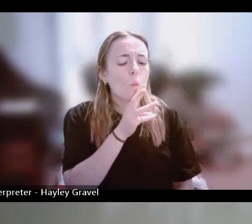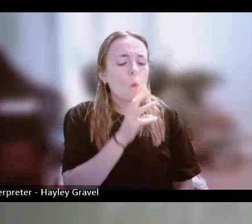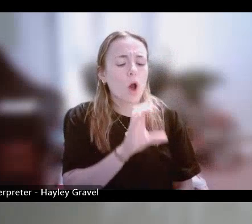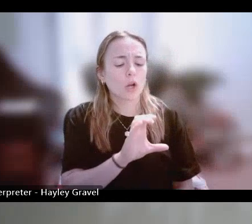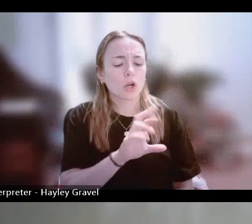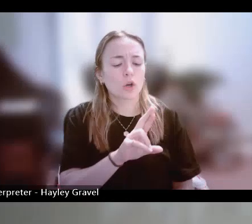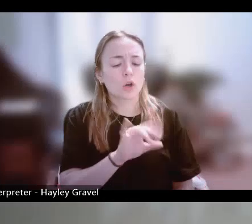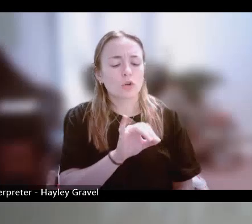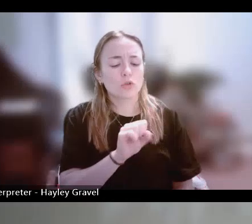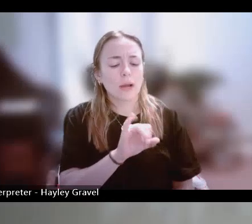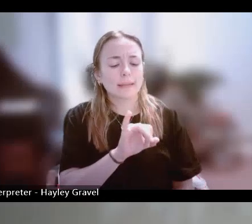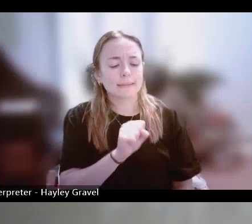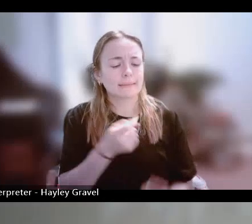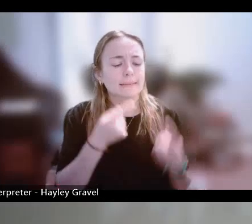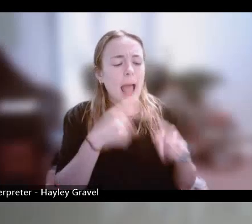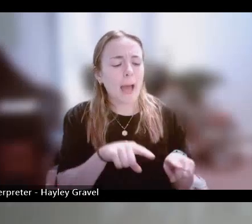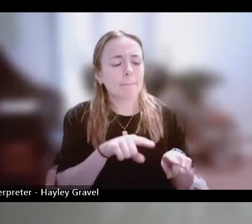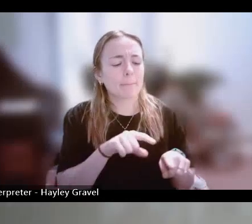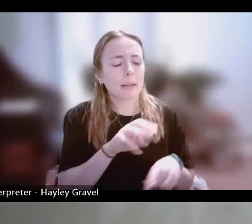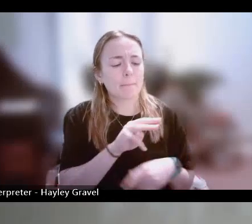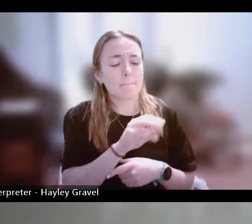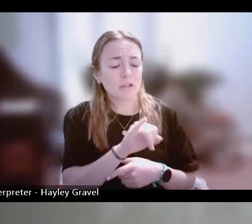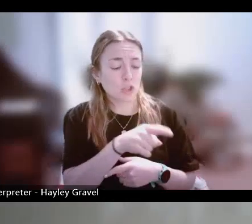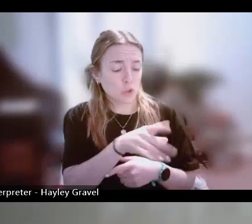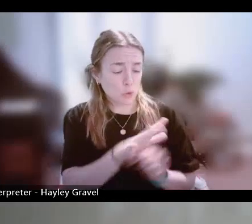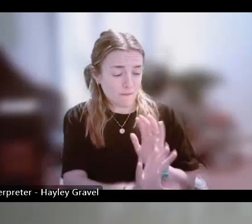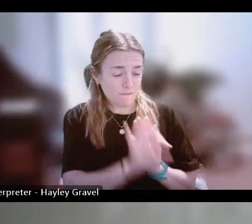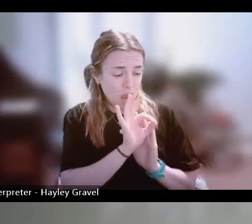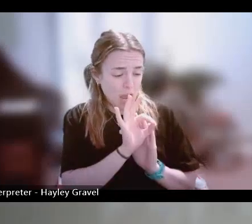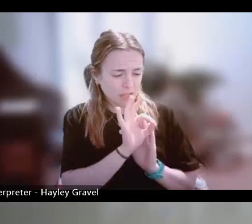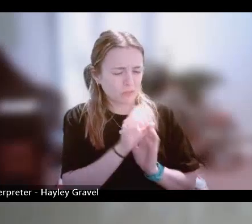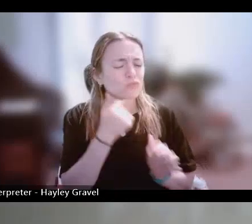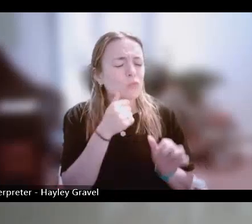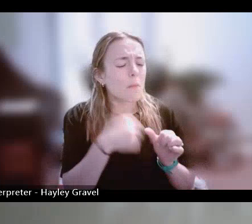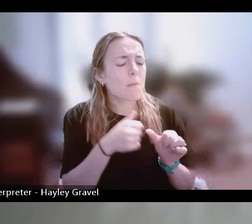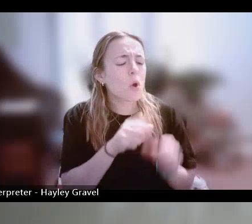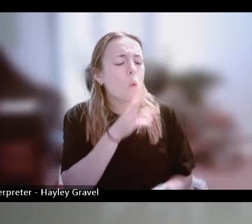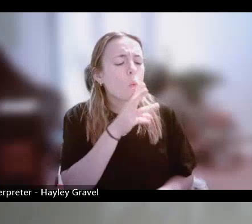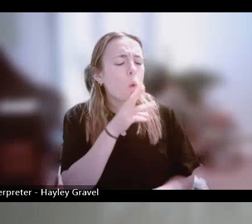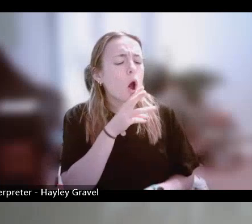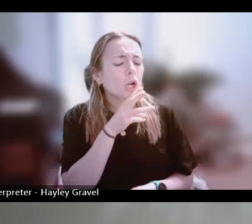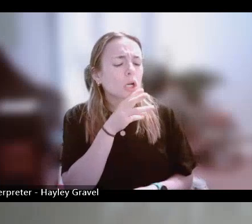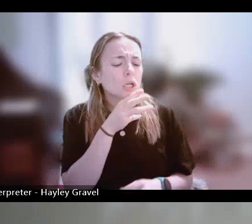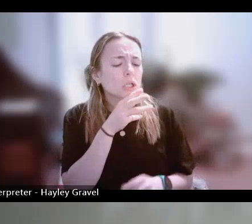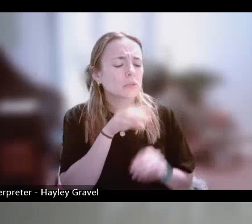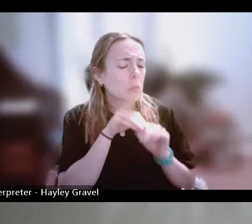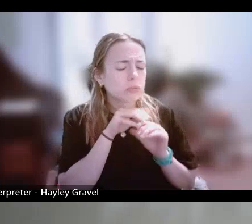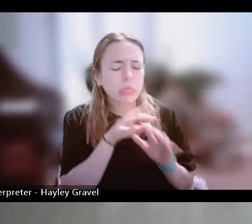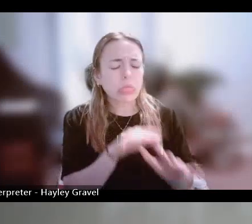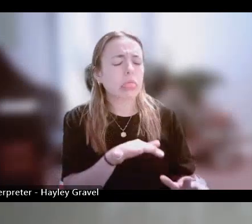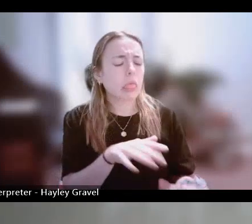Flint, Michigan several years ago, where there was contaminated water in Michigan, and